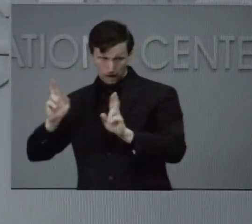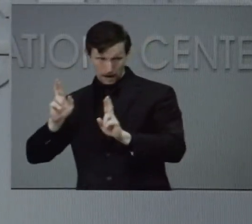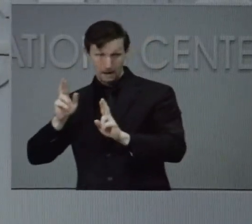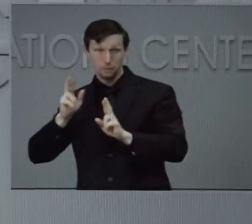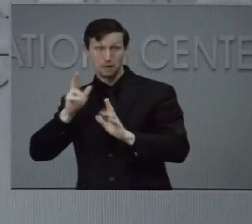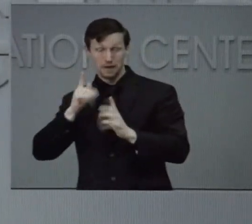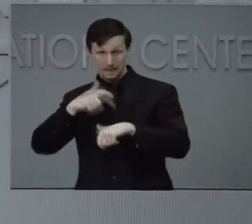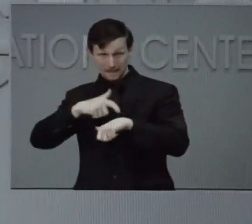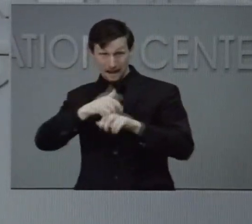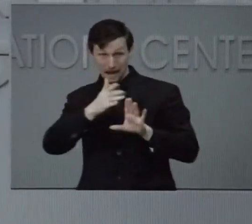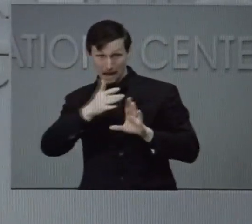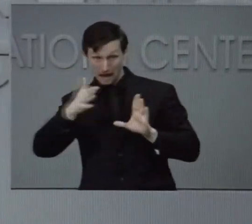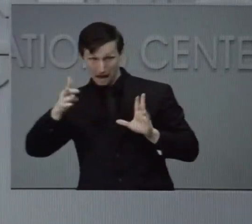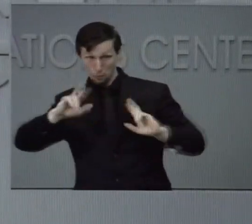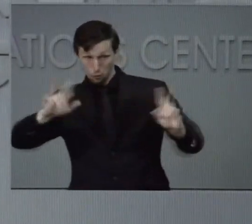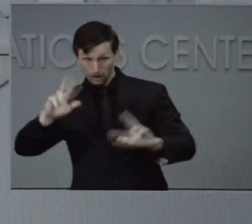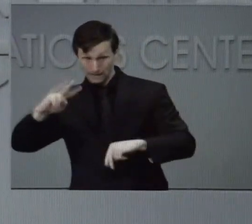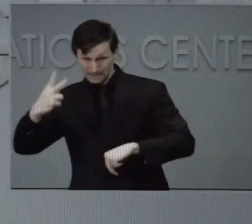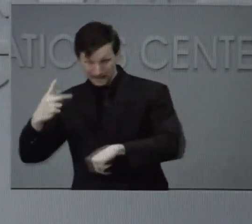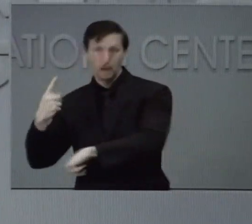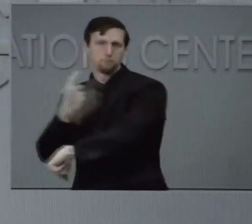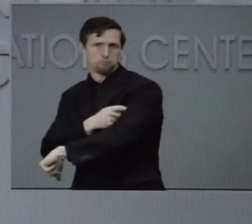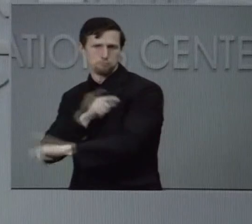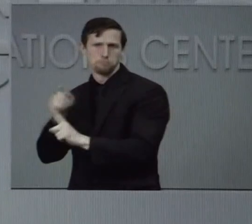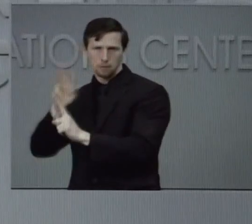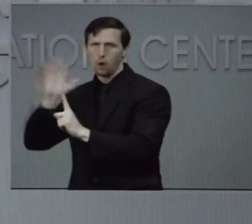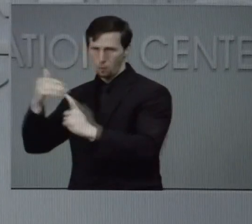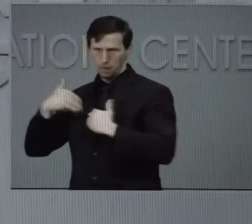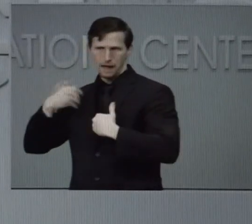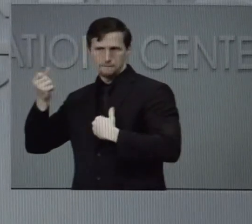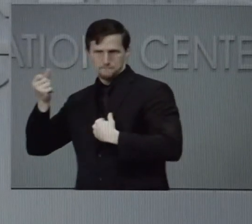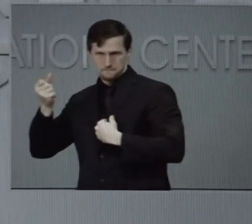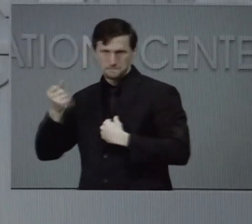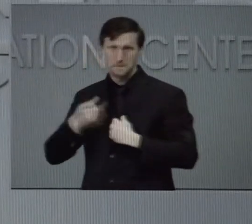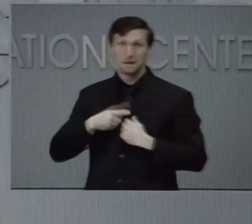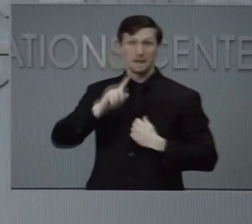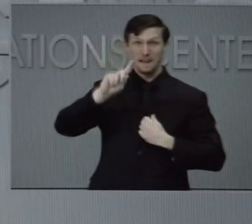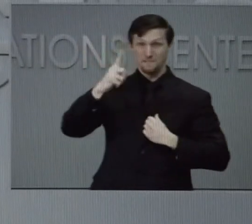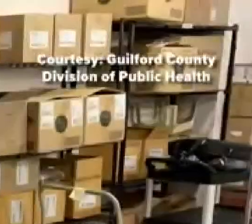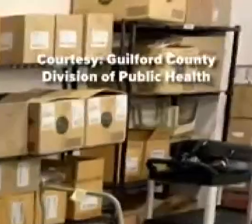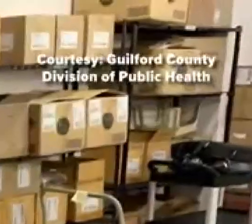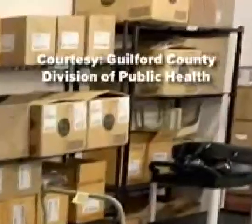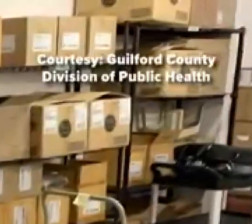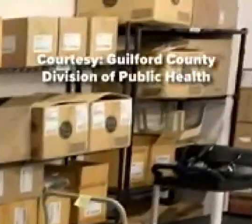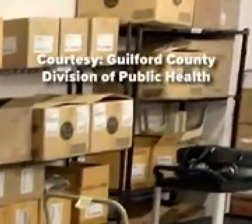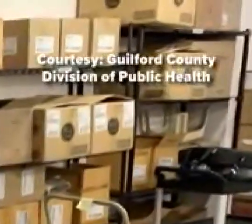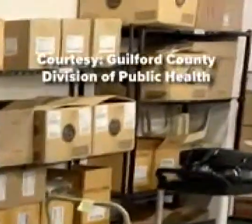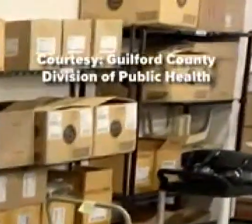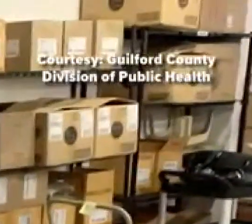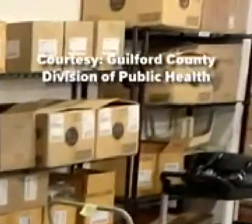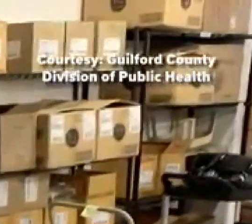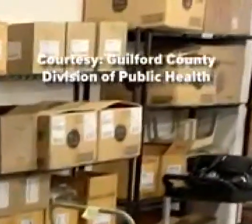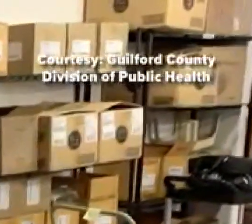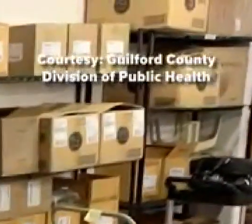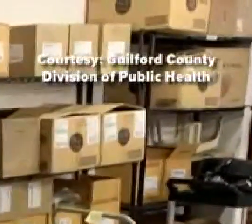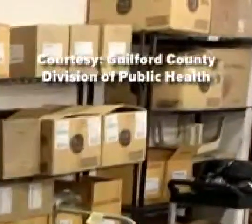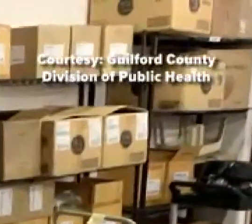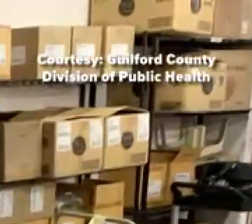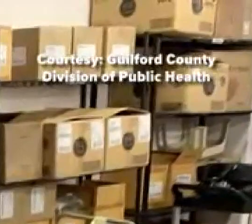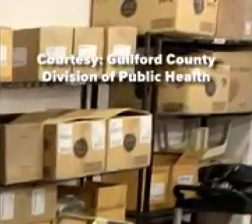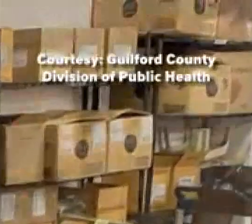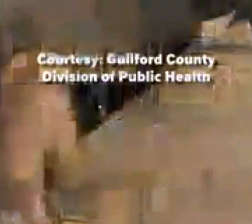first doses need to get off the shelf and given to people each and every week. State health officials said while